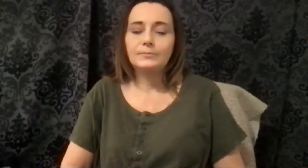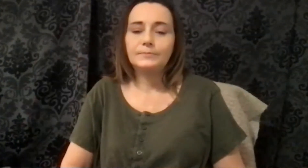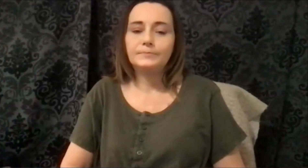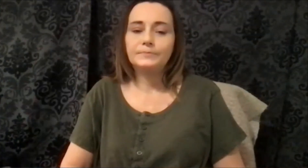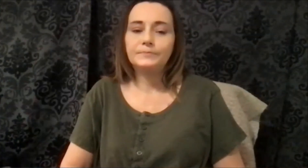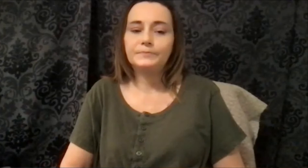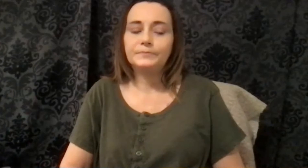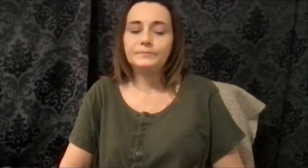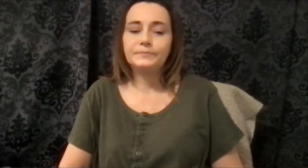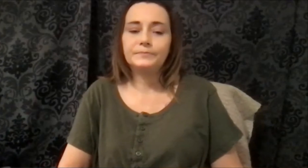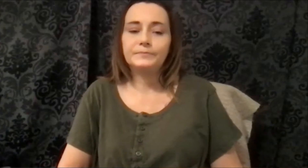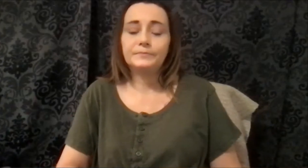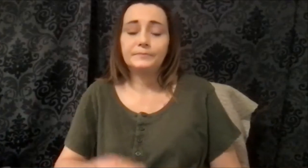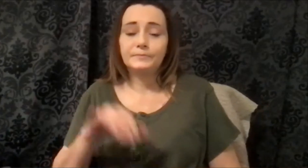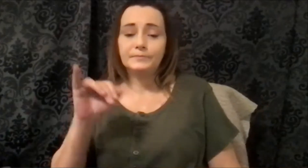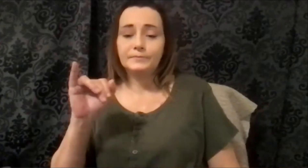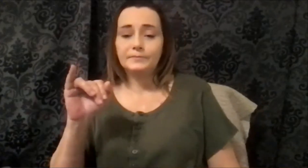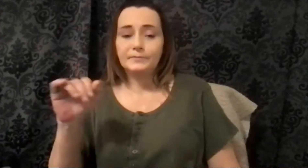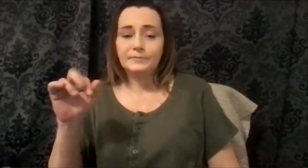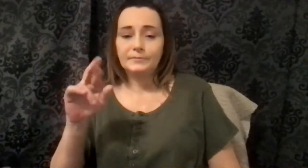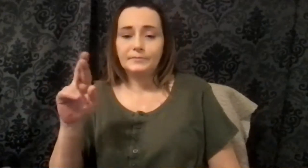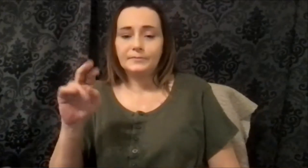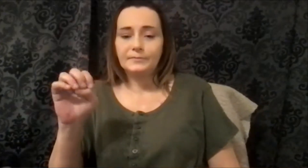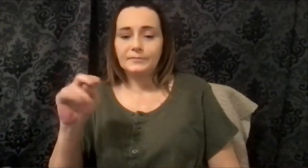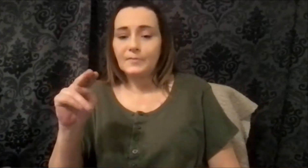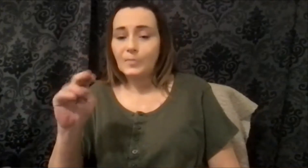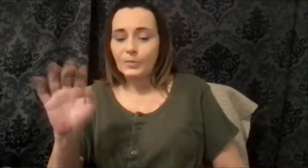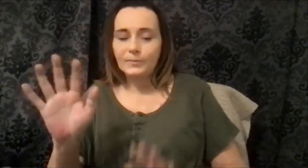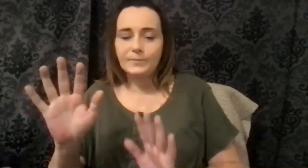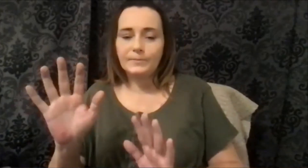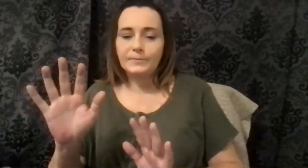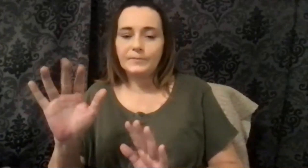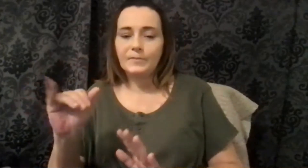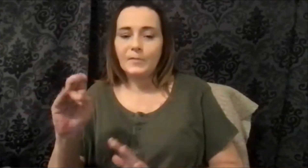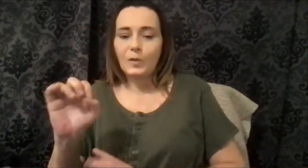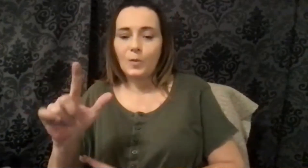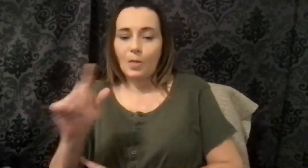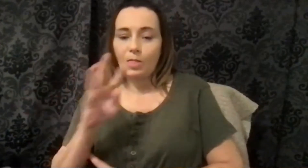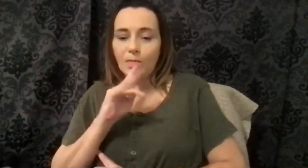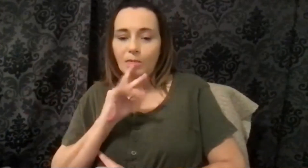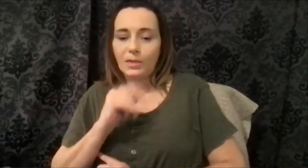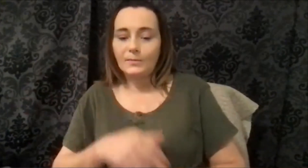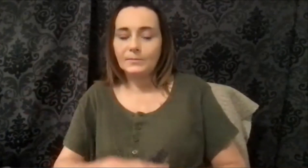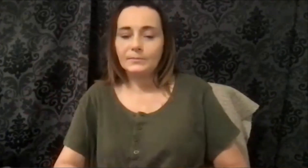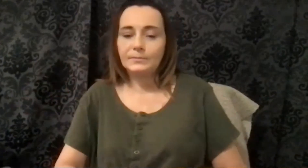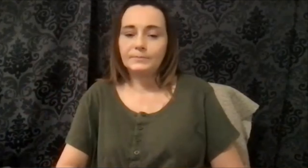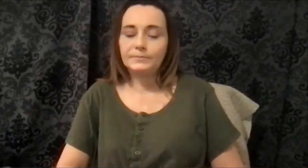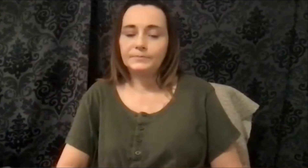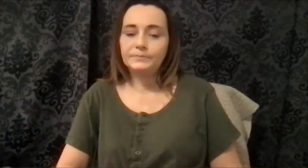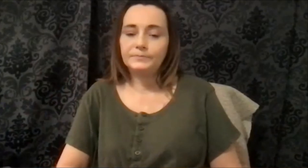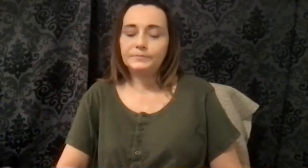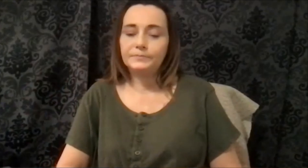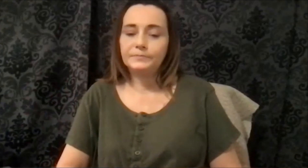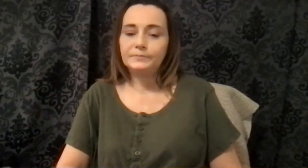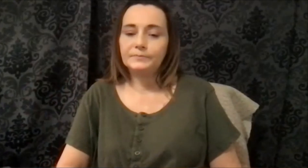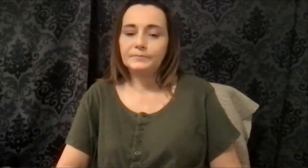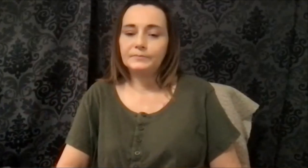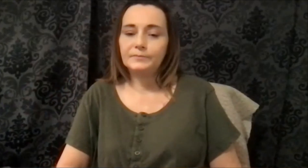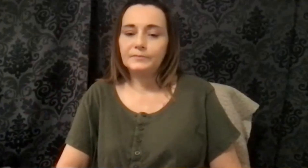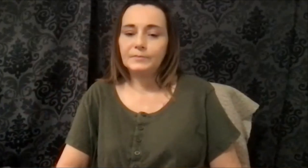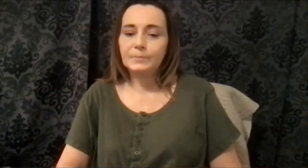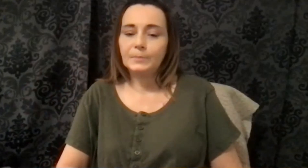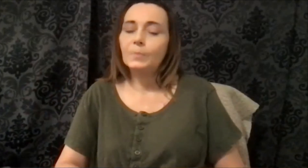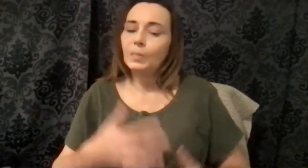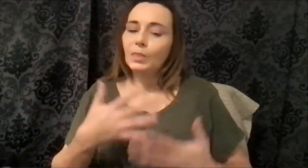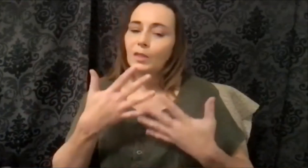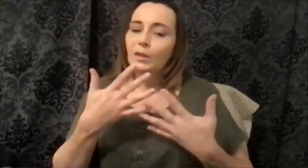Irene? Well, I could say that we are used to. Unfortunately, we